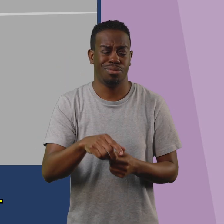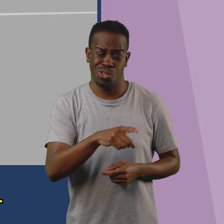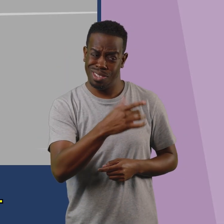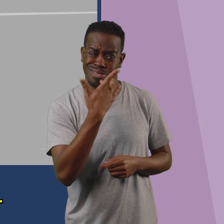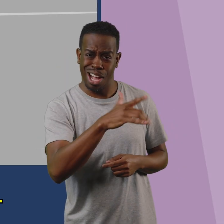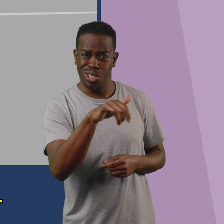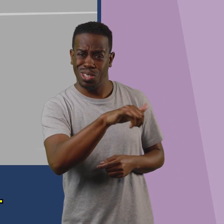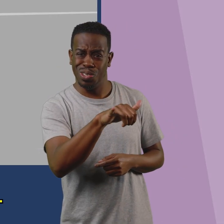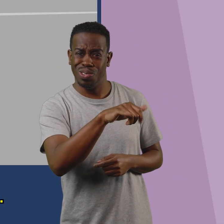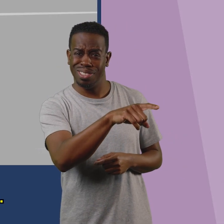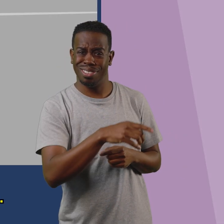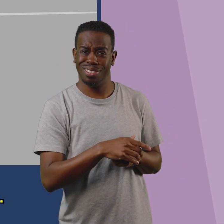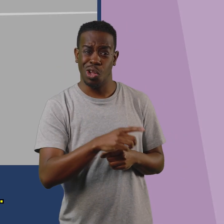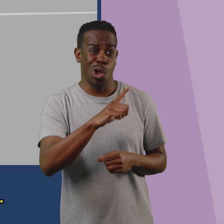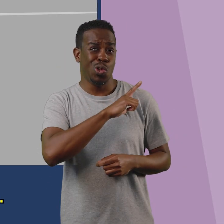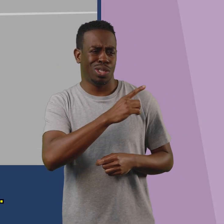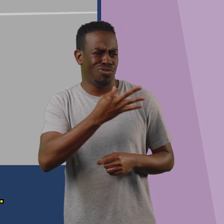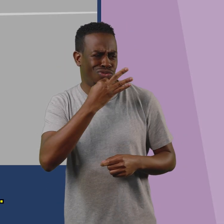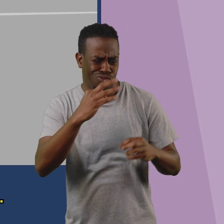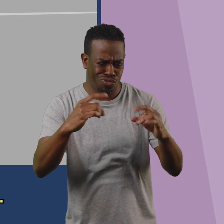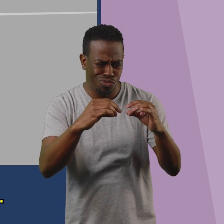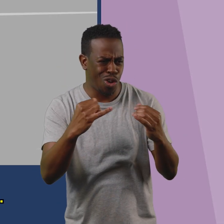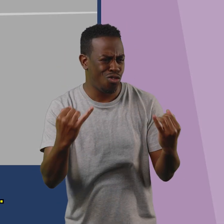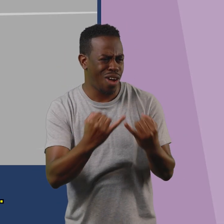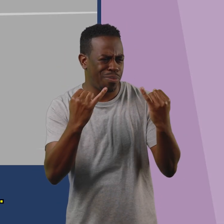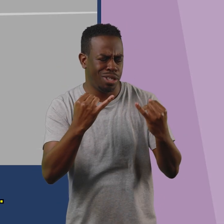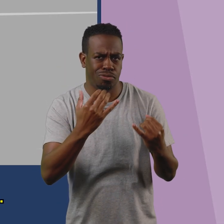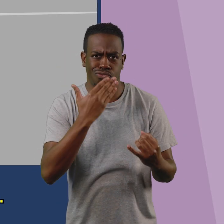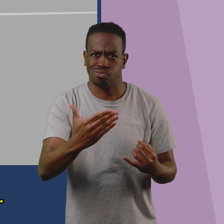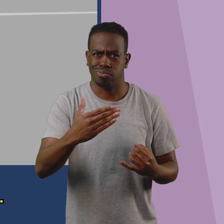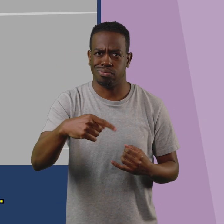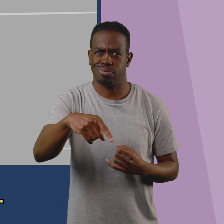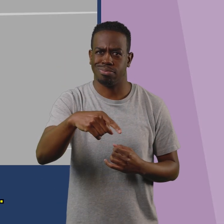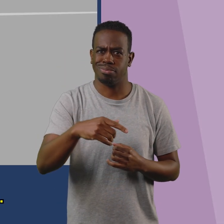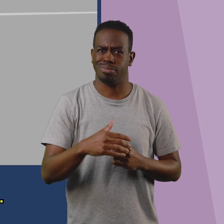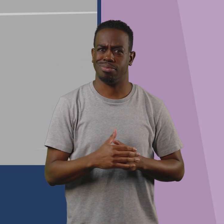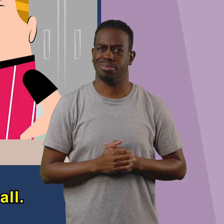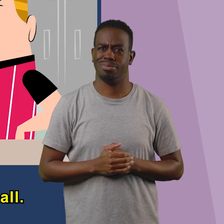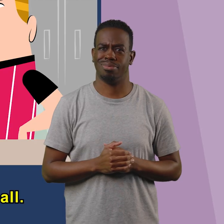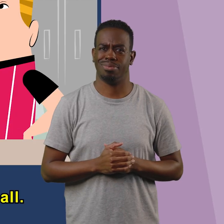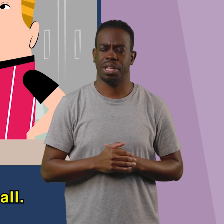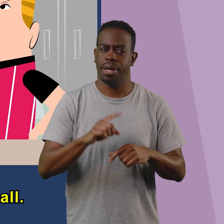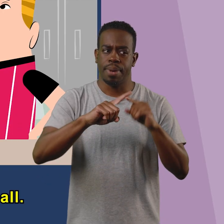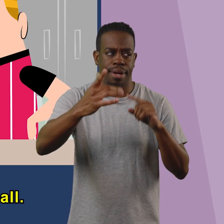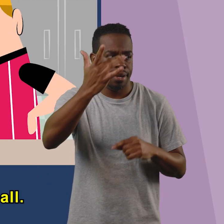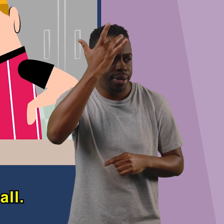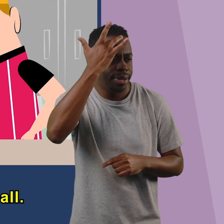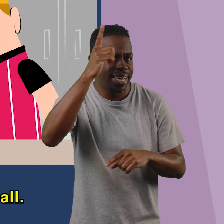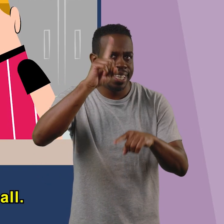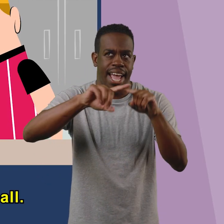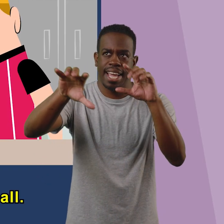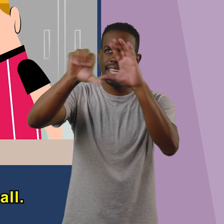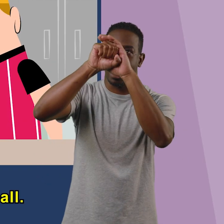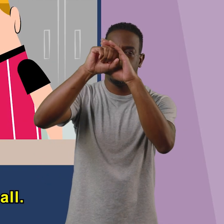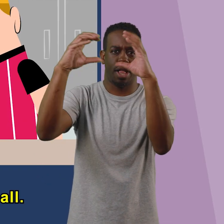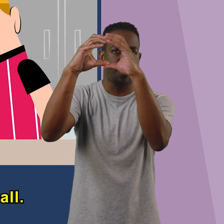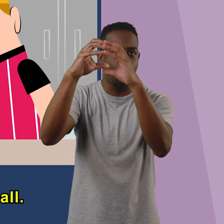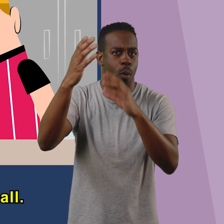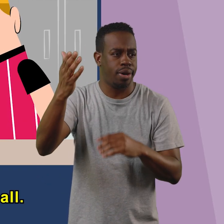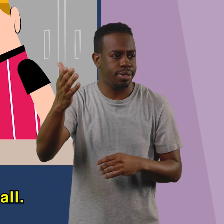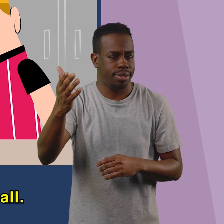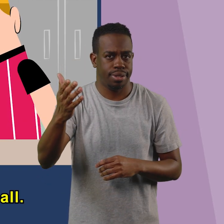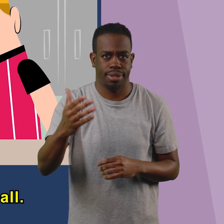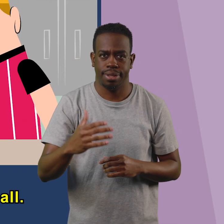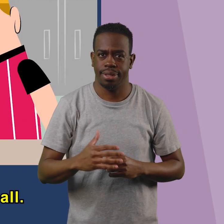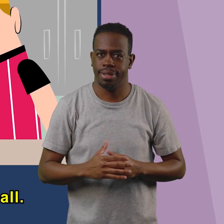You are fortunate as well. Lucas has mastered the mystical art of ramen. Yeah, but he can't